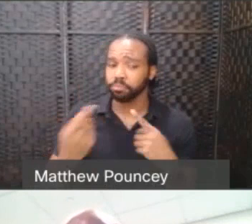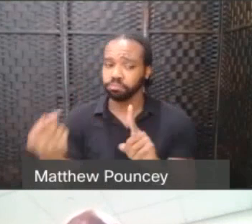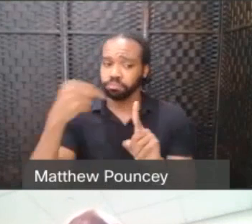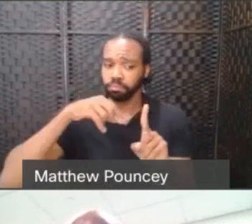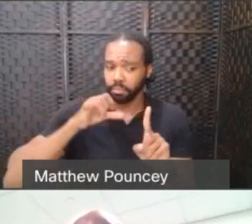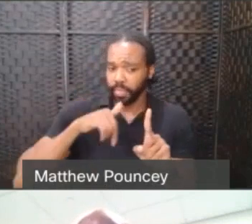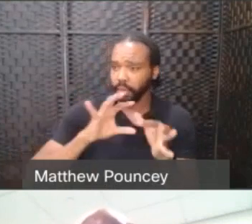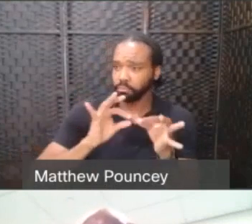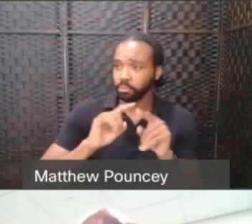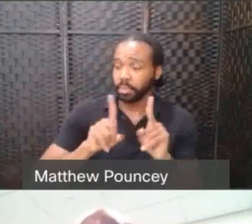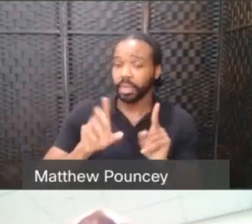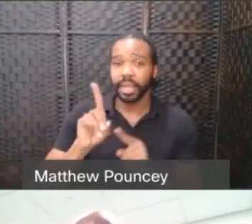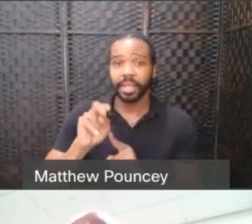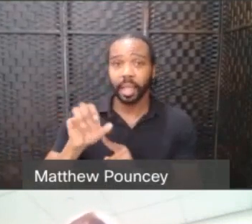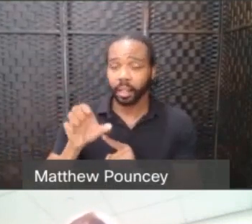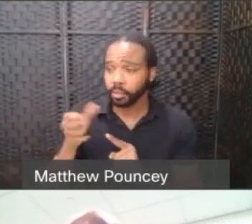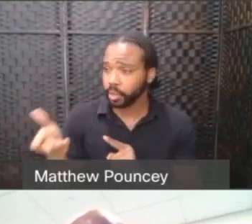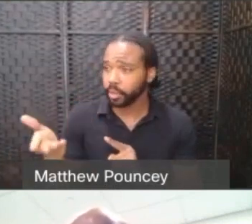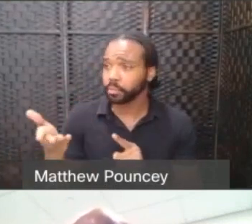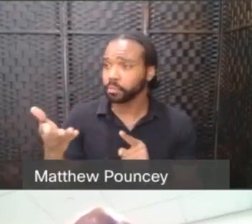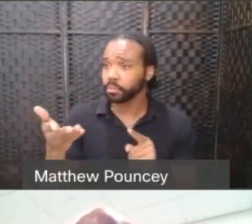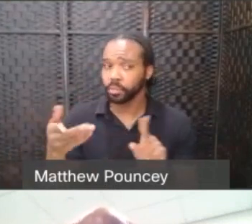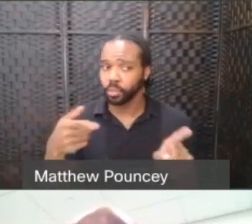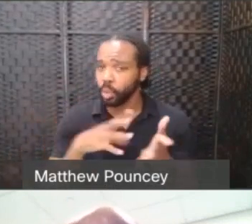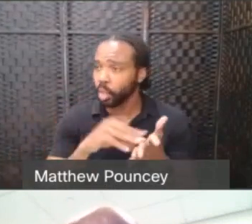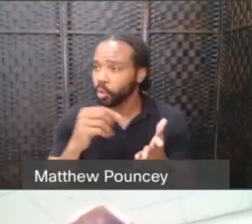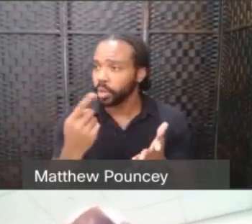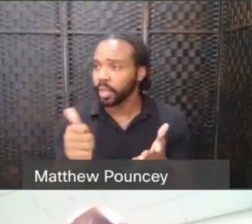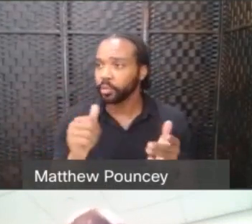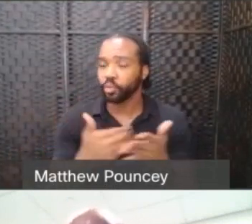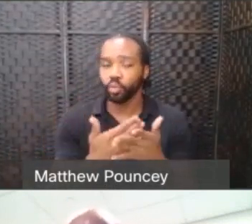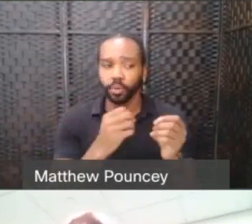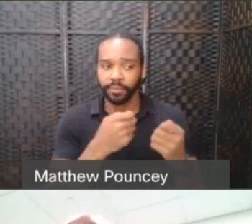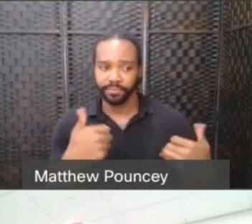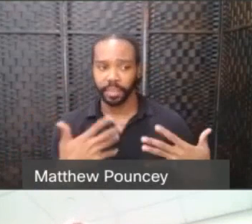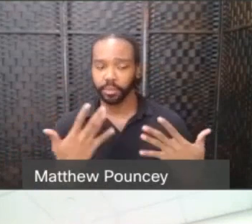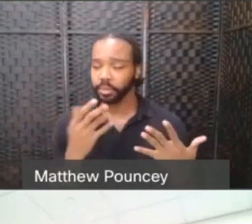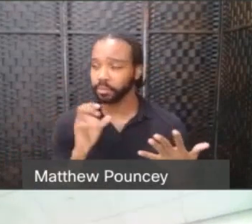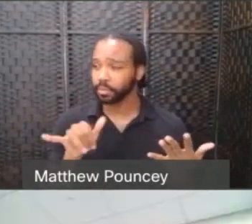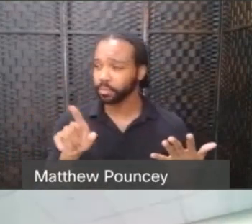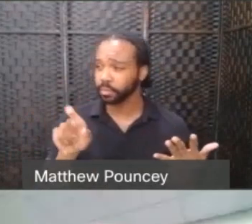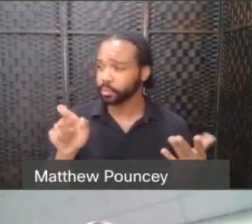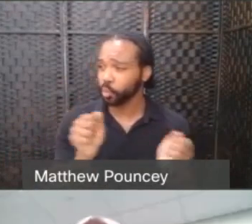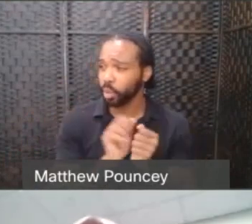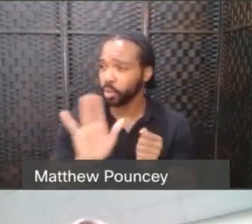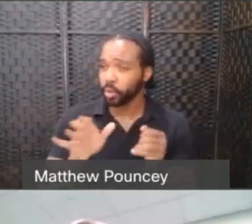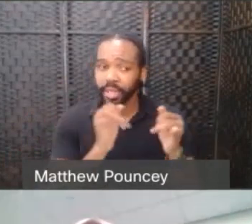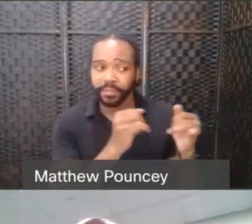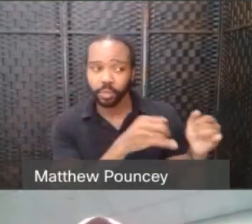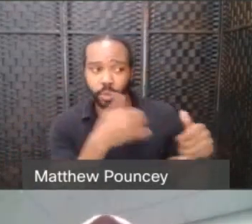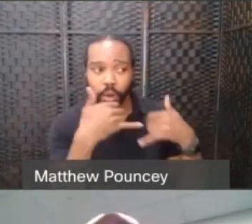the line. The question is, did you learn anything unexpected about fears through the individual phone